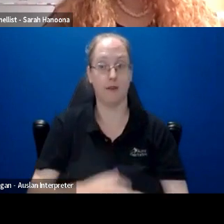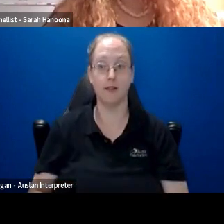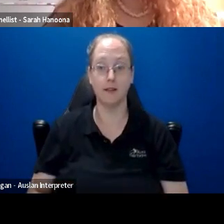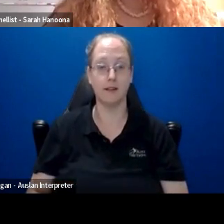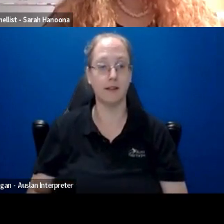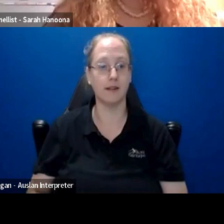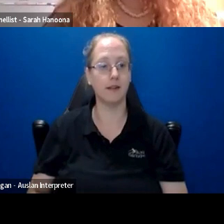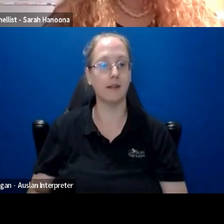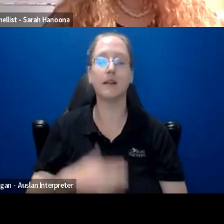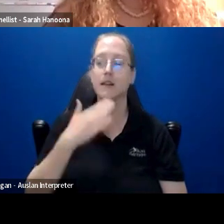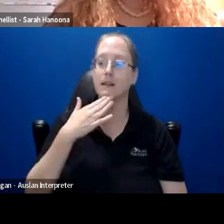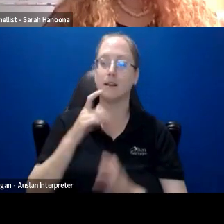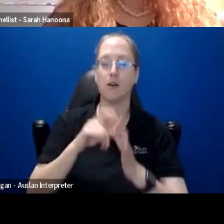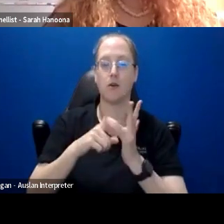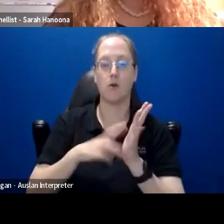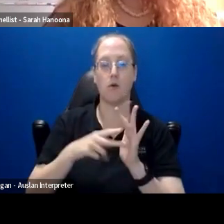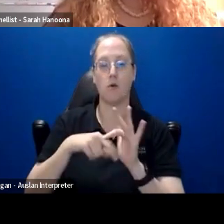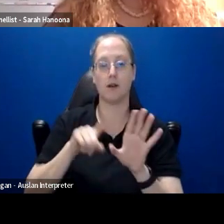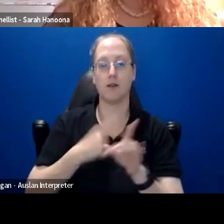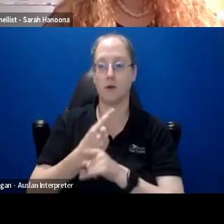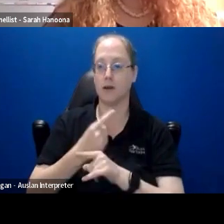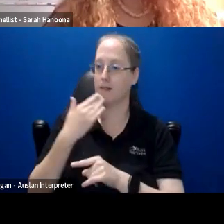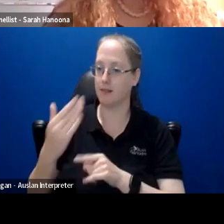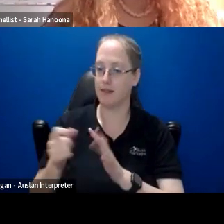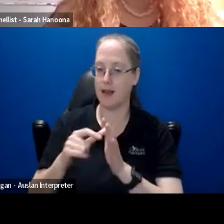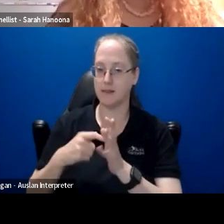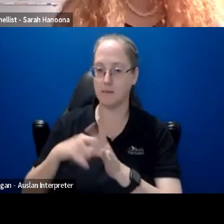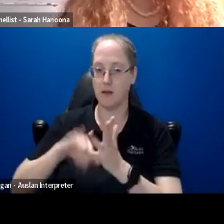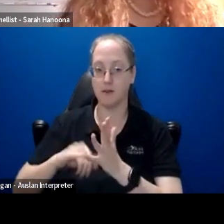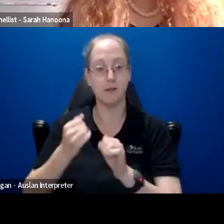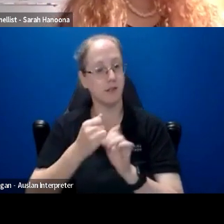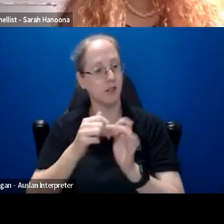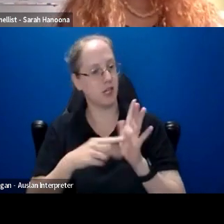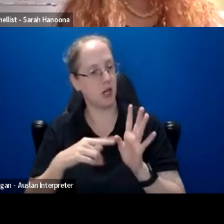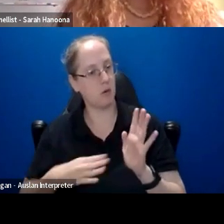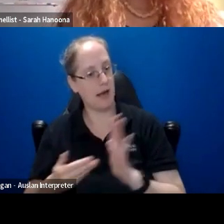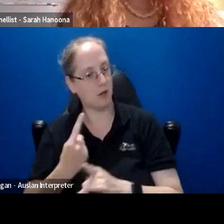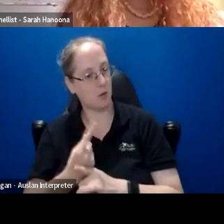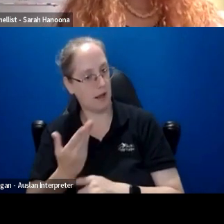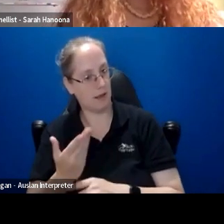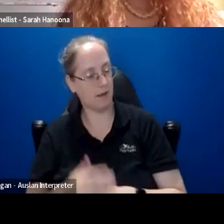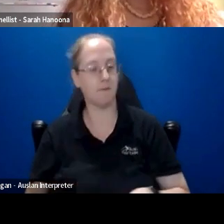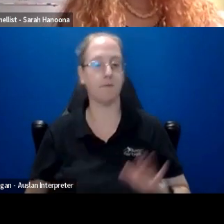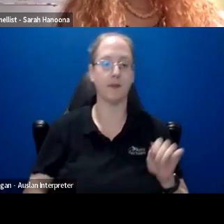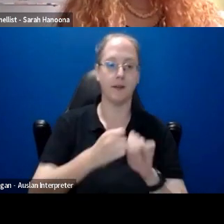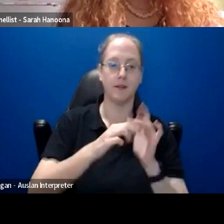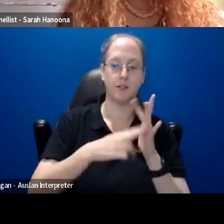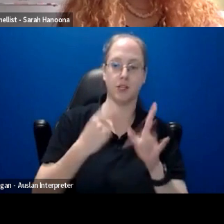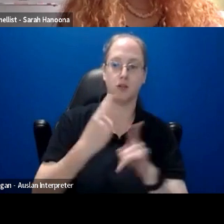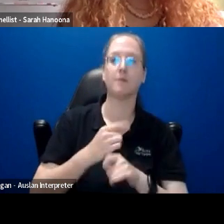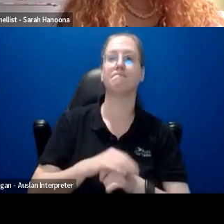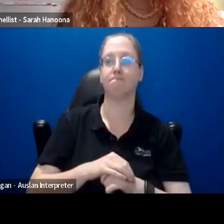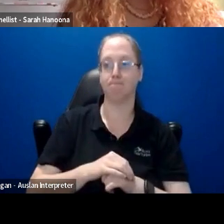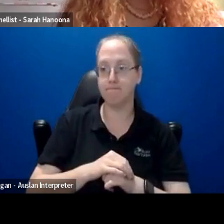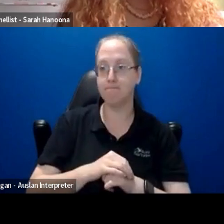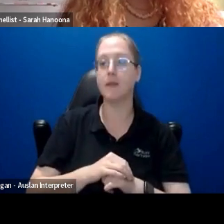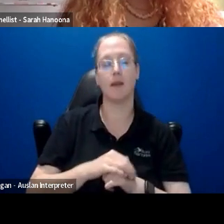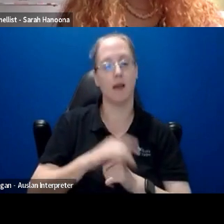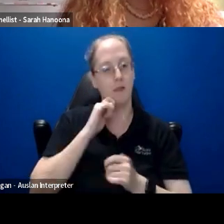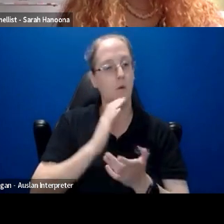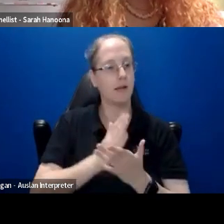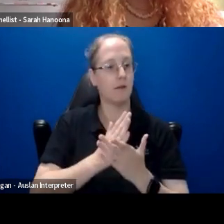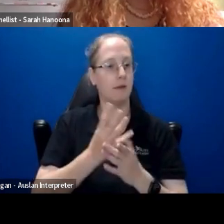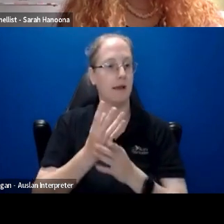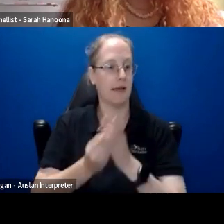Gina, did you have anything you wanted to add to that? Oh, look, I think Paris covered it, but I think, look, there would definitely be a gap if we didn't have this. It's been